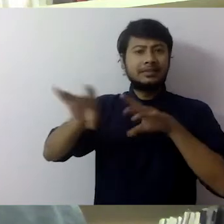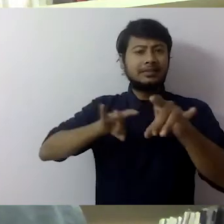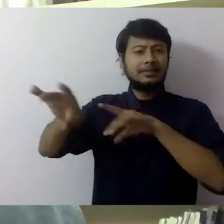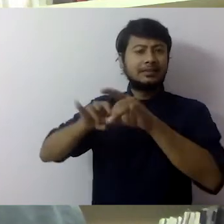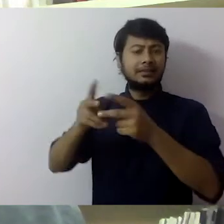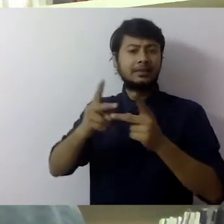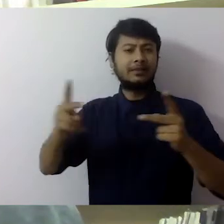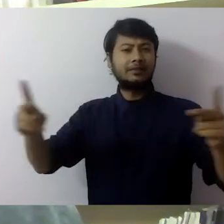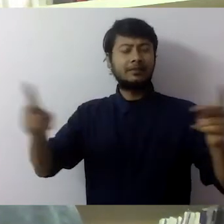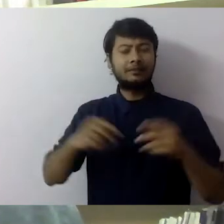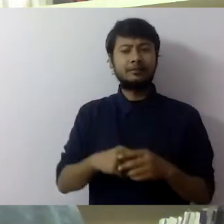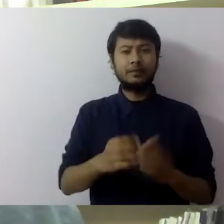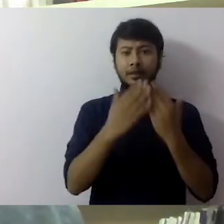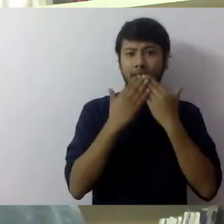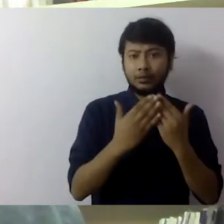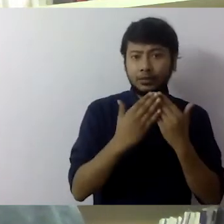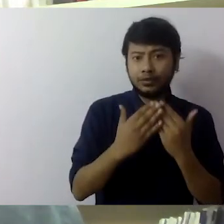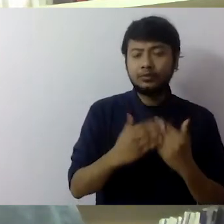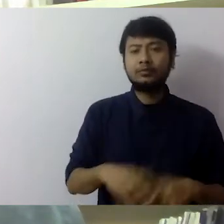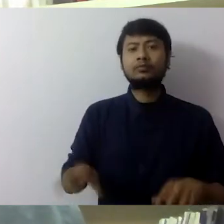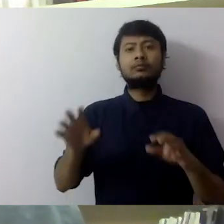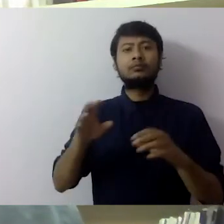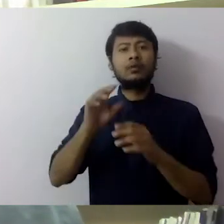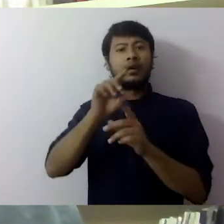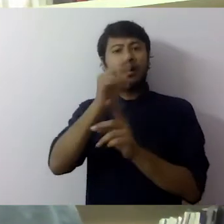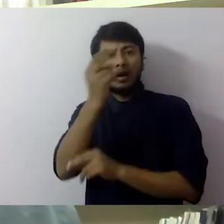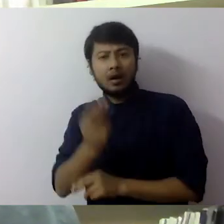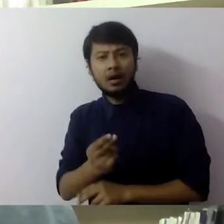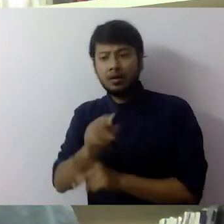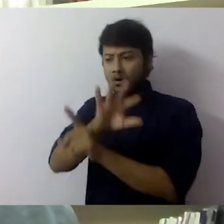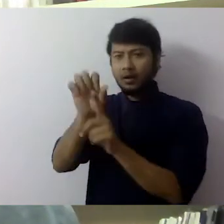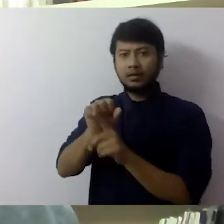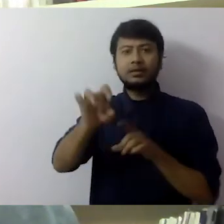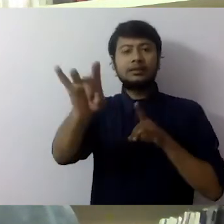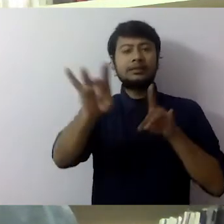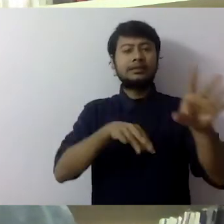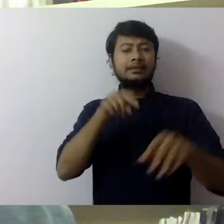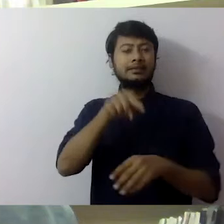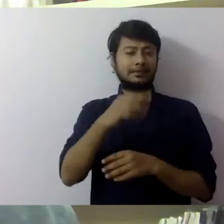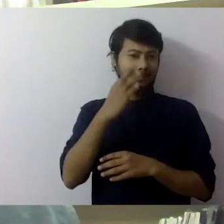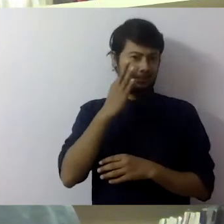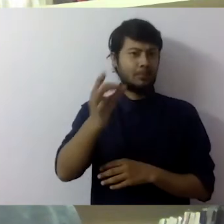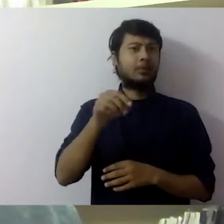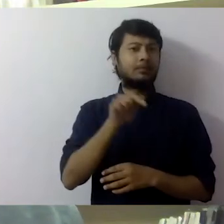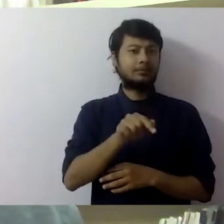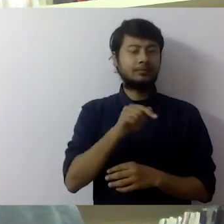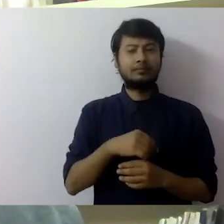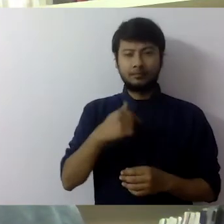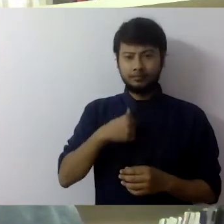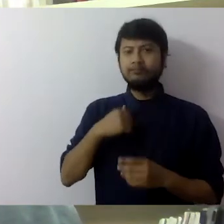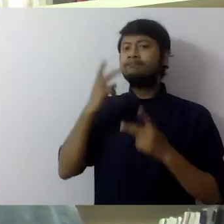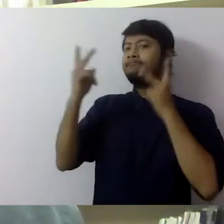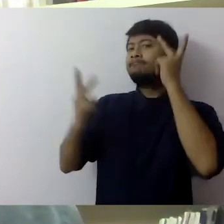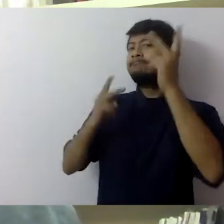innovation, education, art and culture, cities have played an important role in human progress. In my travels around the